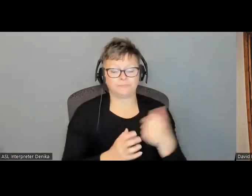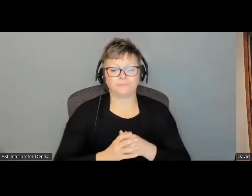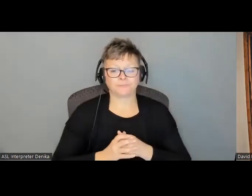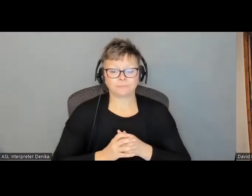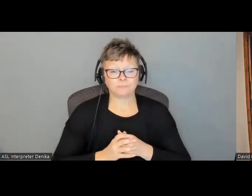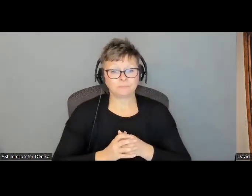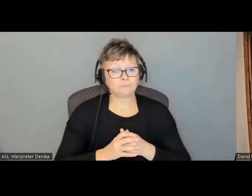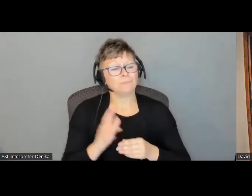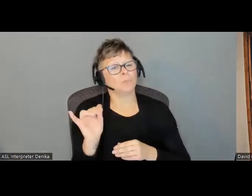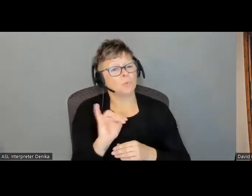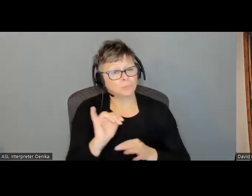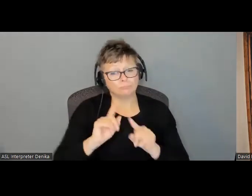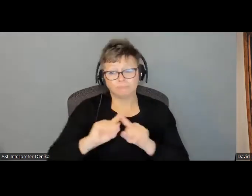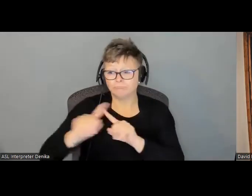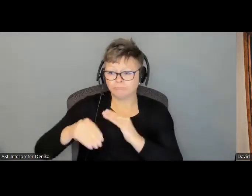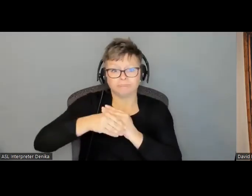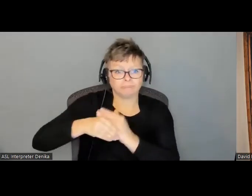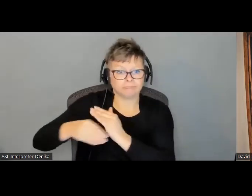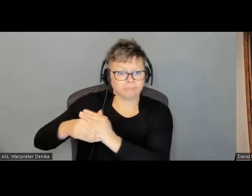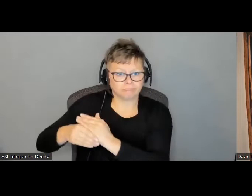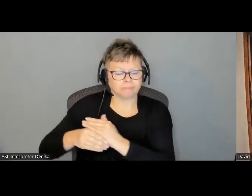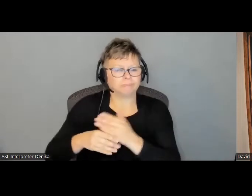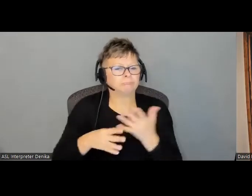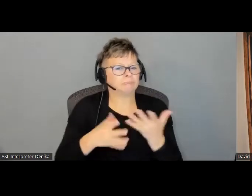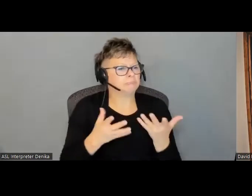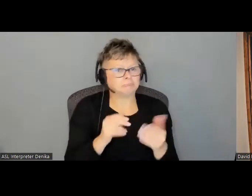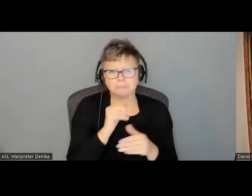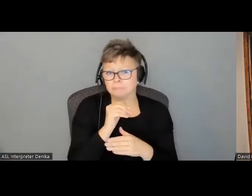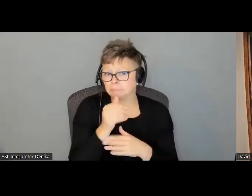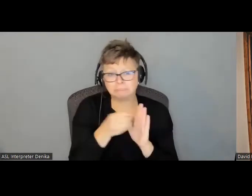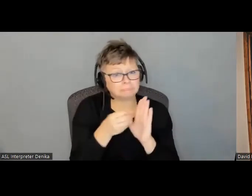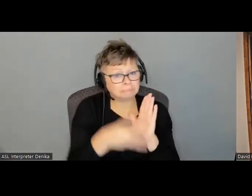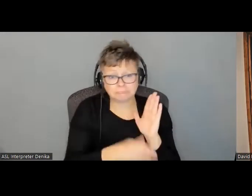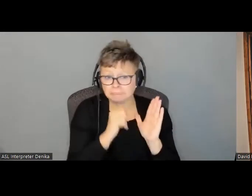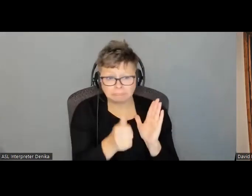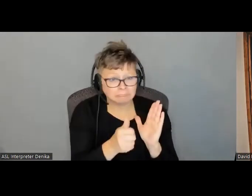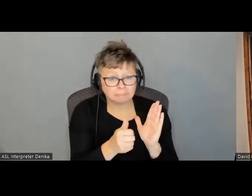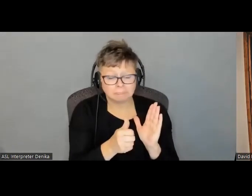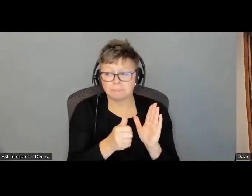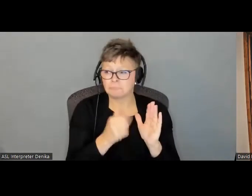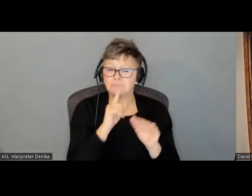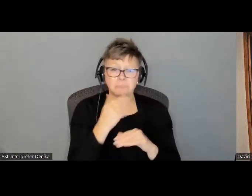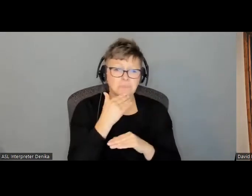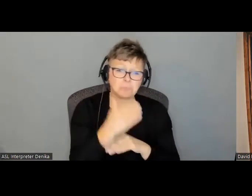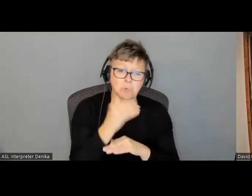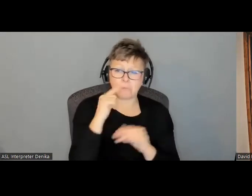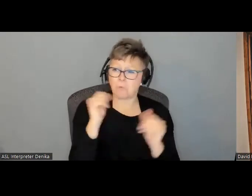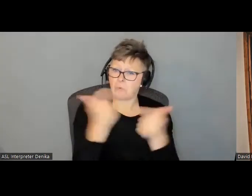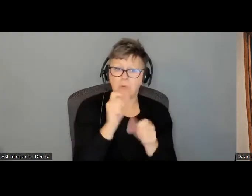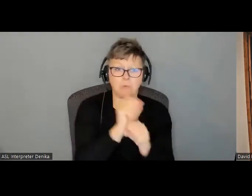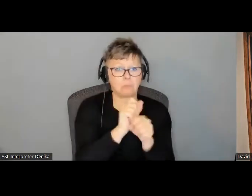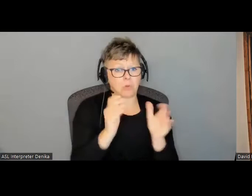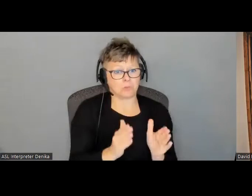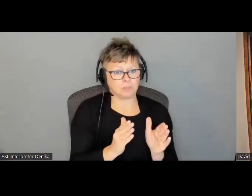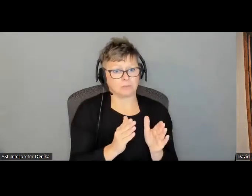which are free or low cost, and which often benefit every employee, but have significant